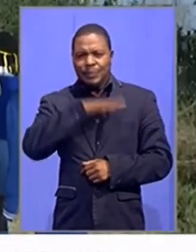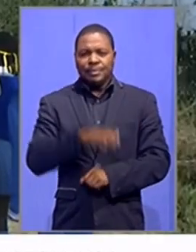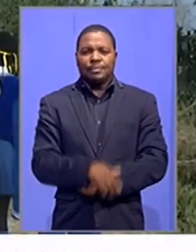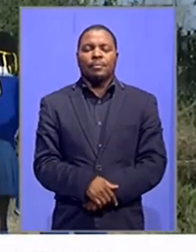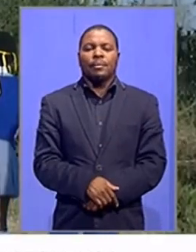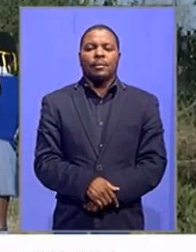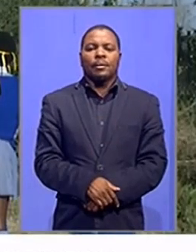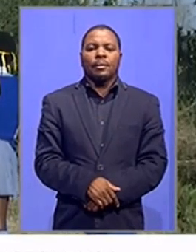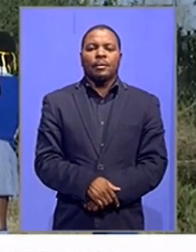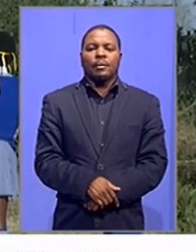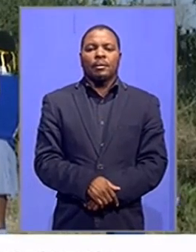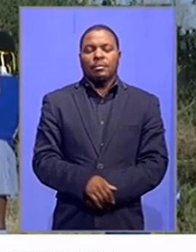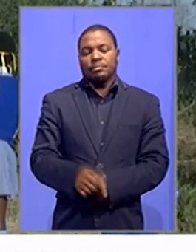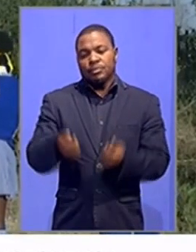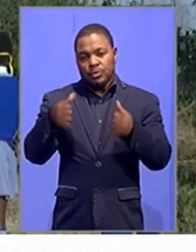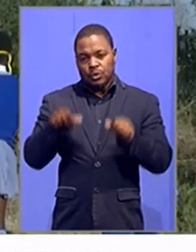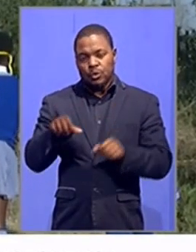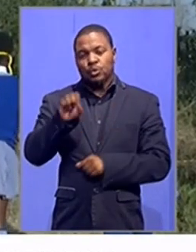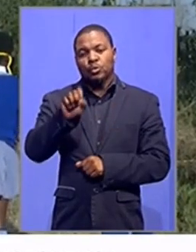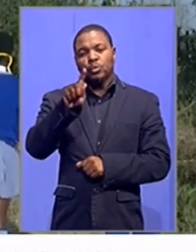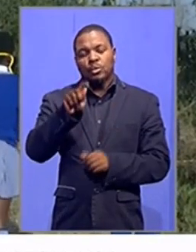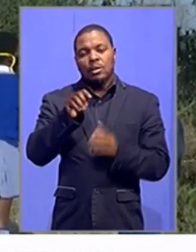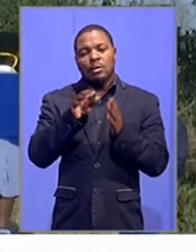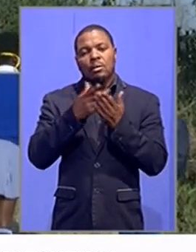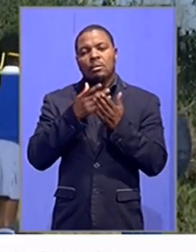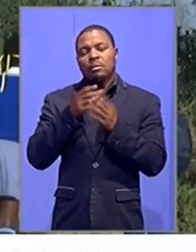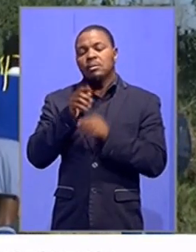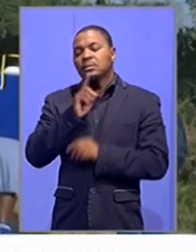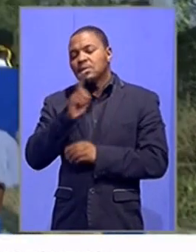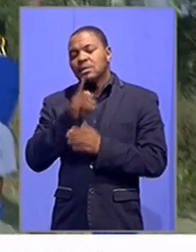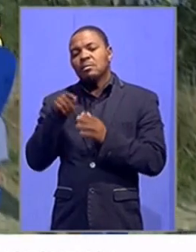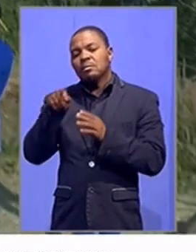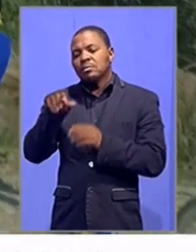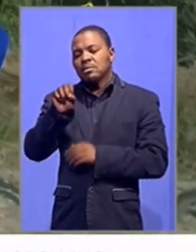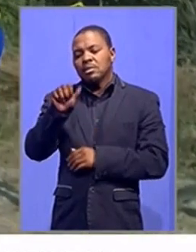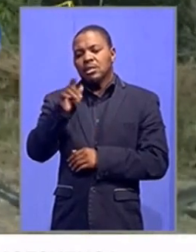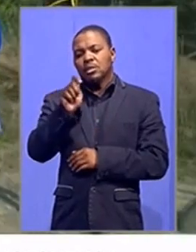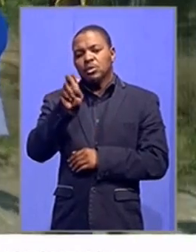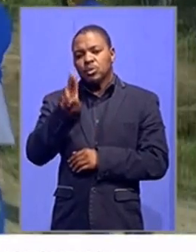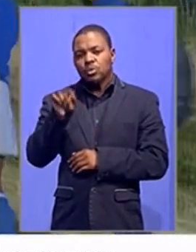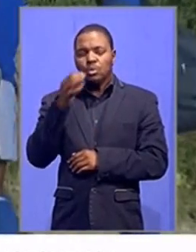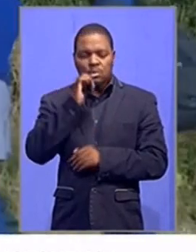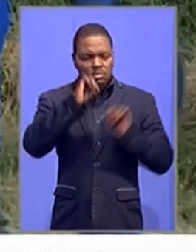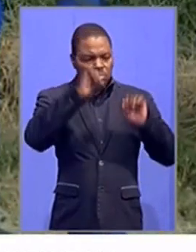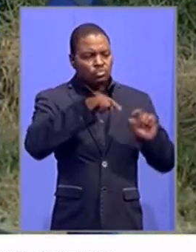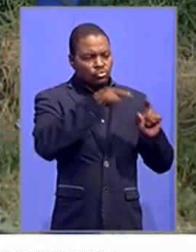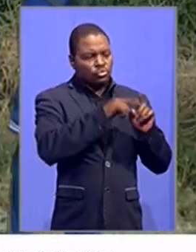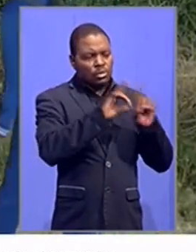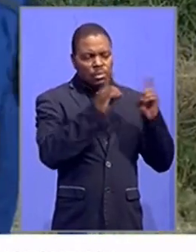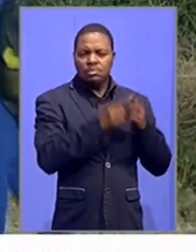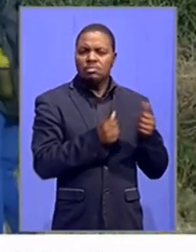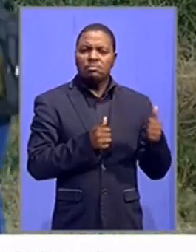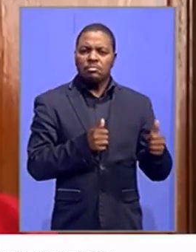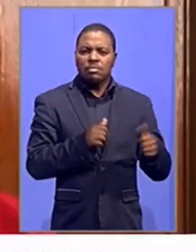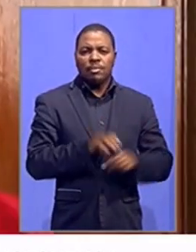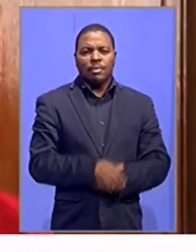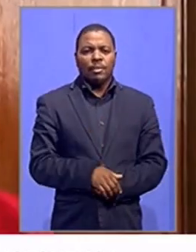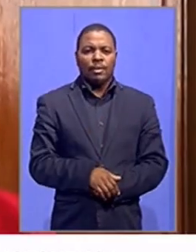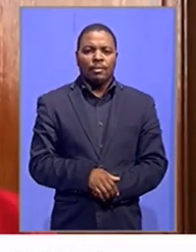Ka fa go jelengwe mokgatlho wa barutabana SATU o amogetse tiegiso ya sešeng e dirwang ke lephata la thuto ya motheo.